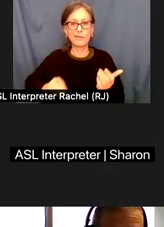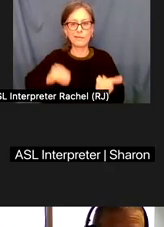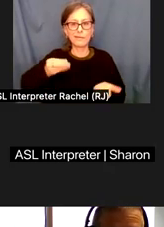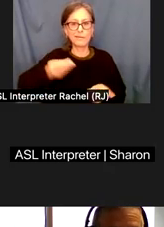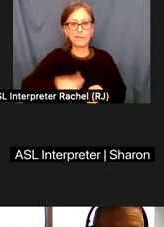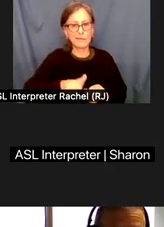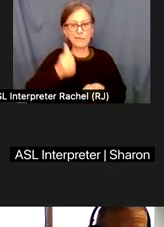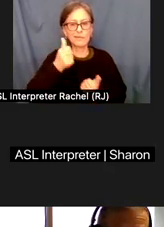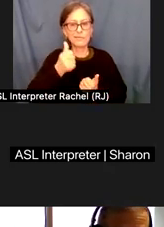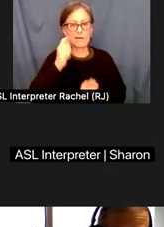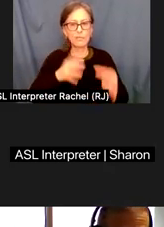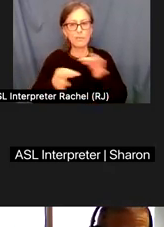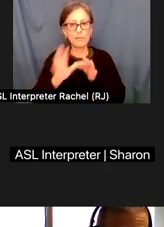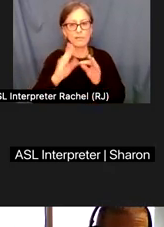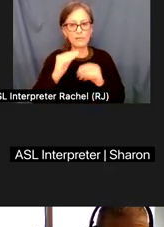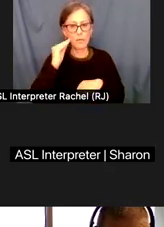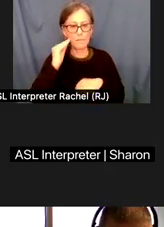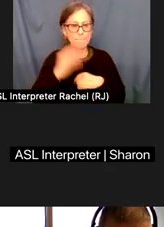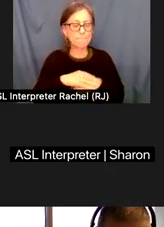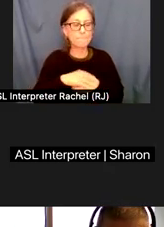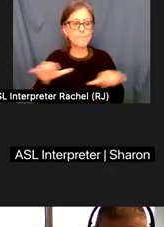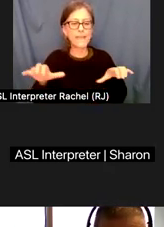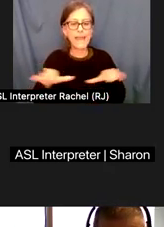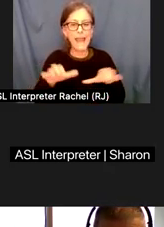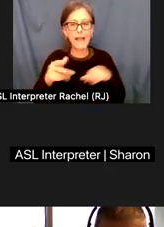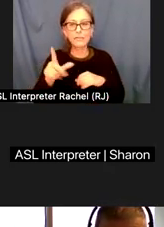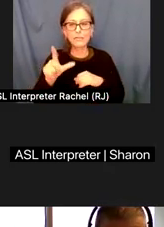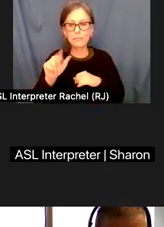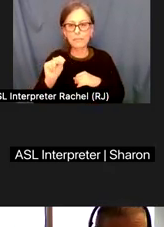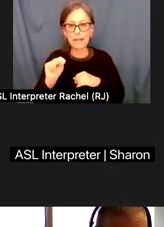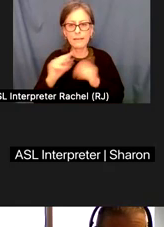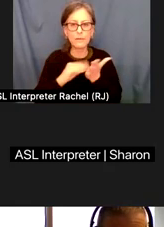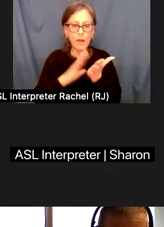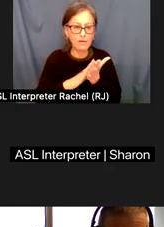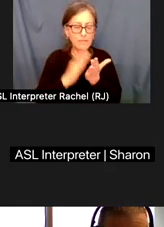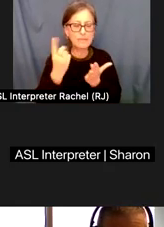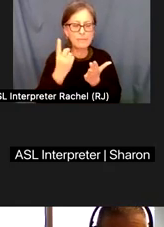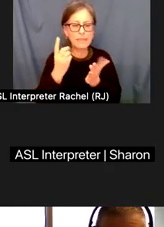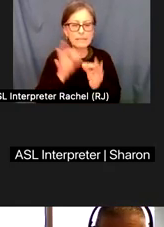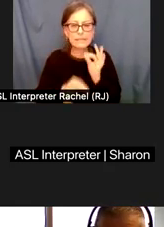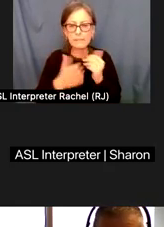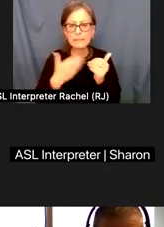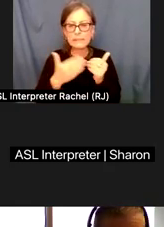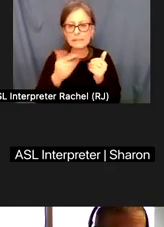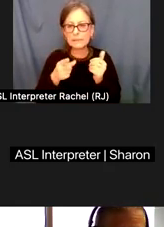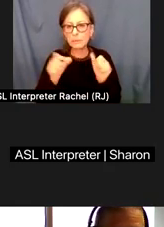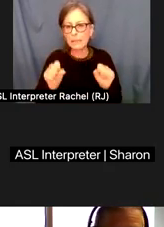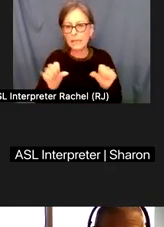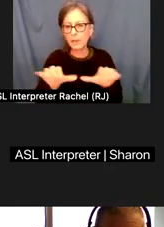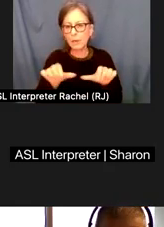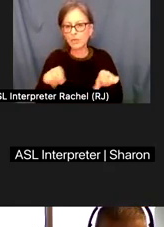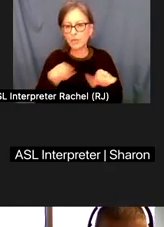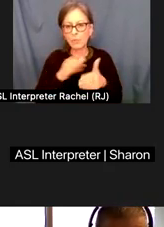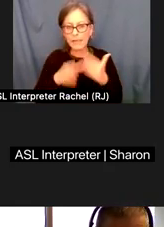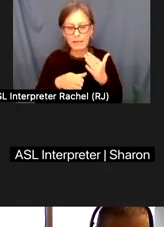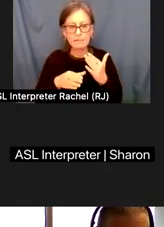home. So your action plan, again, documents, something simple and easy you could do this weekend. Just get a list. What